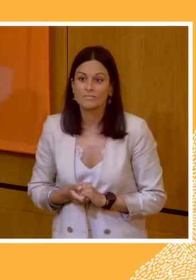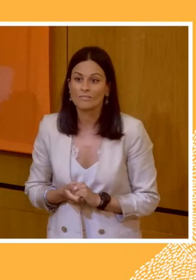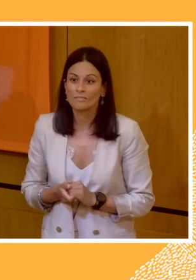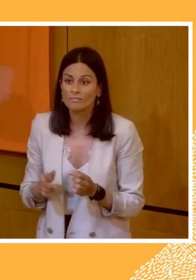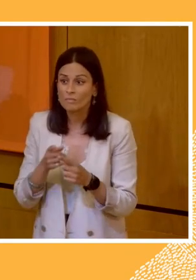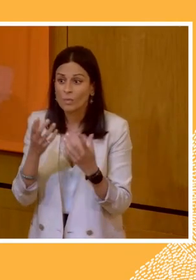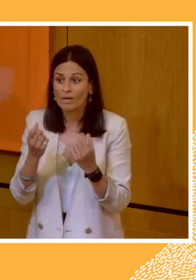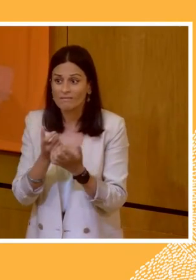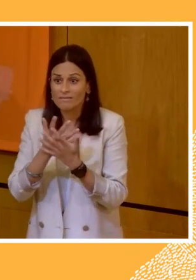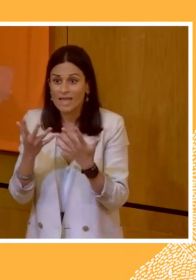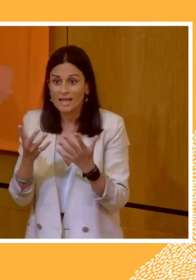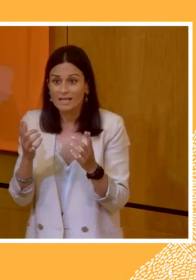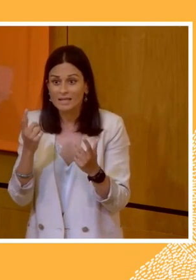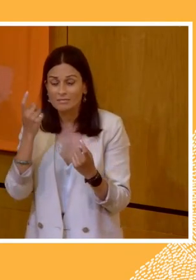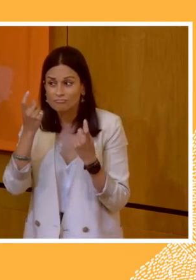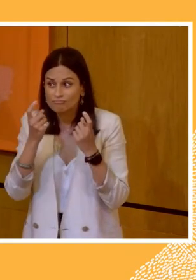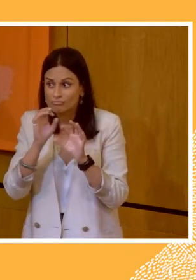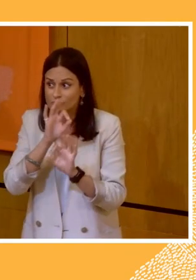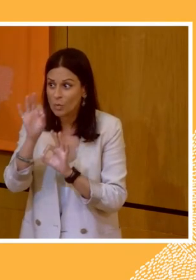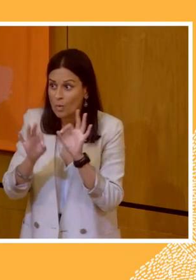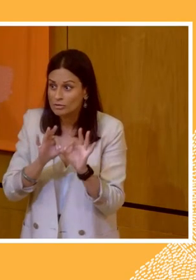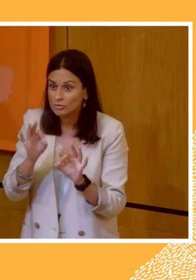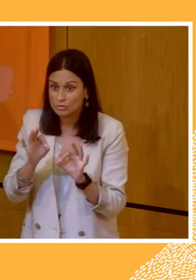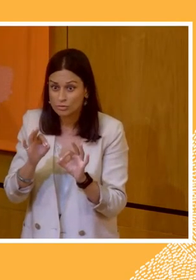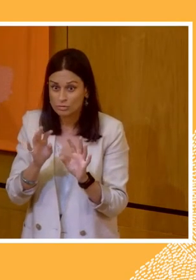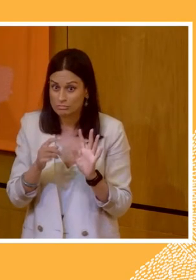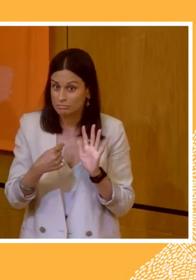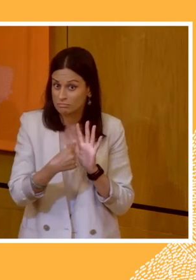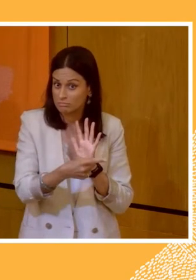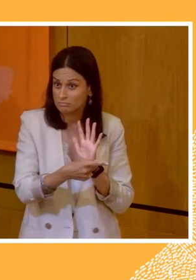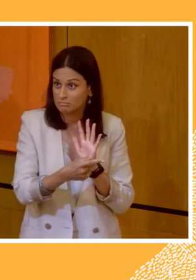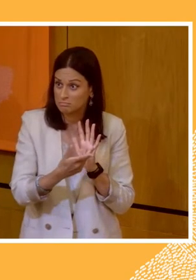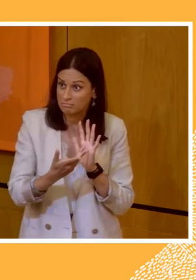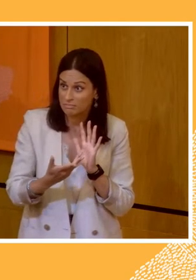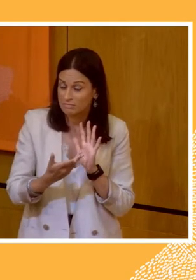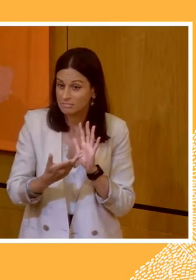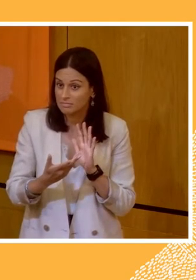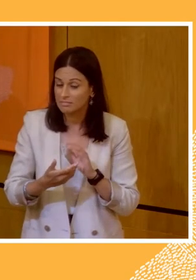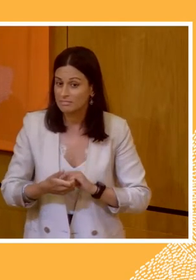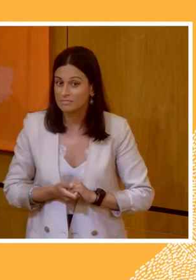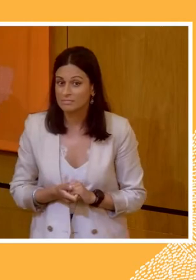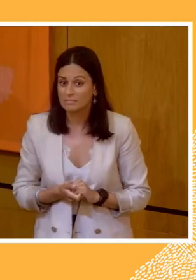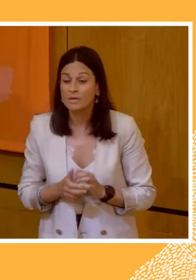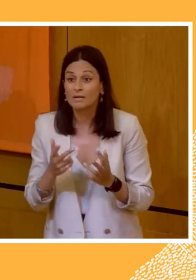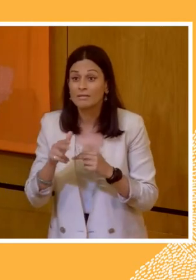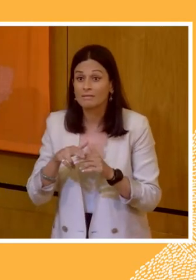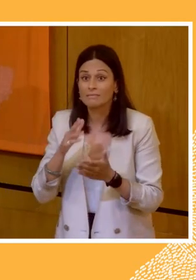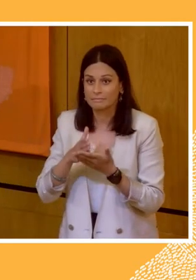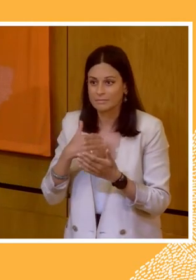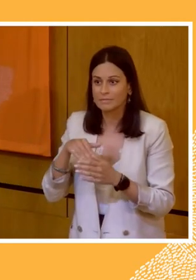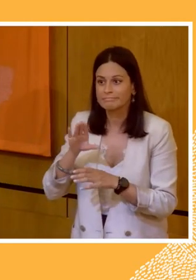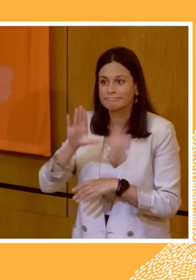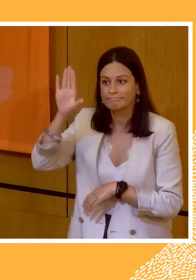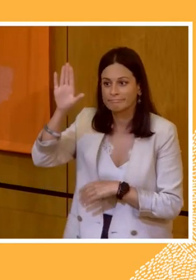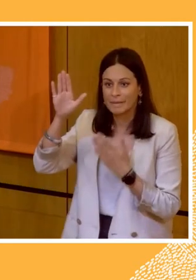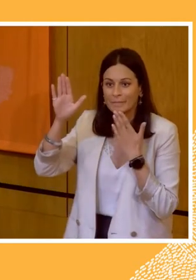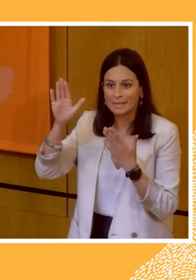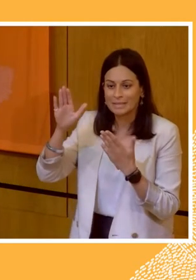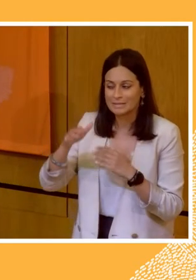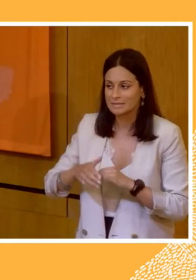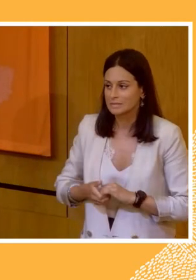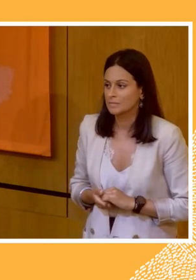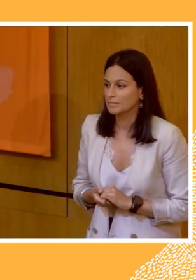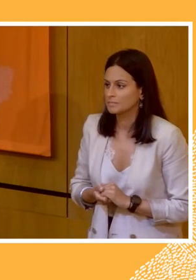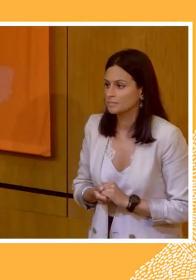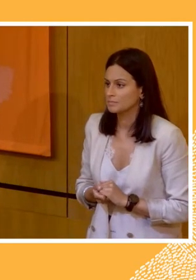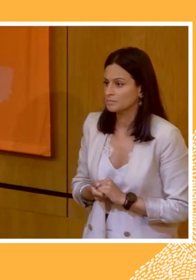Do you have any questions for our panelists? If you do, please put your hands straight